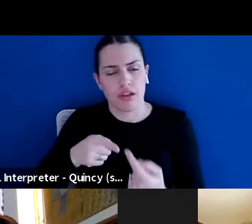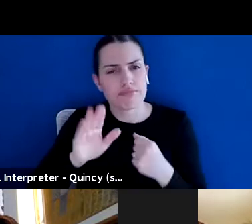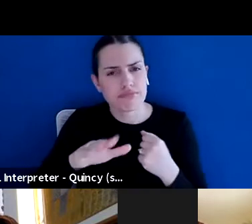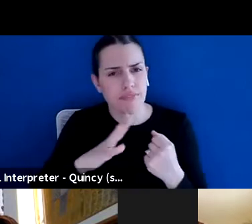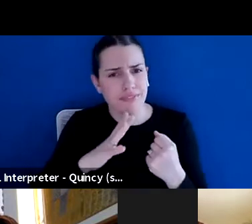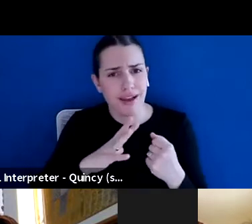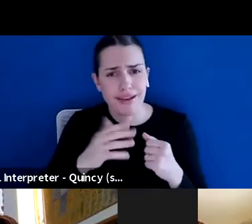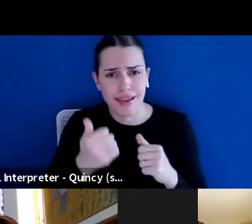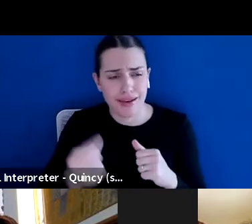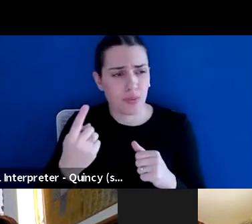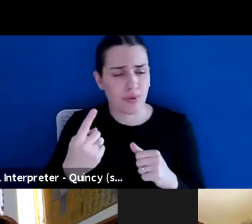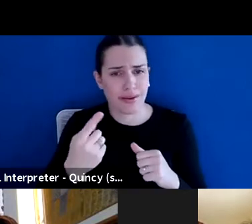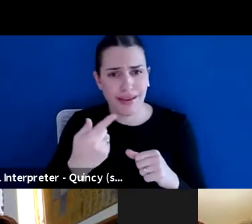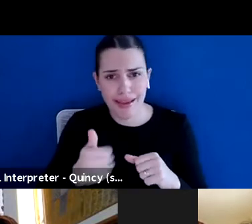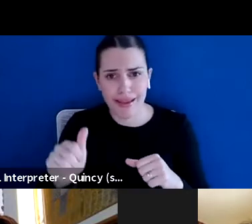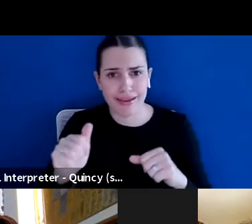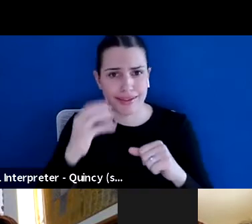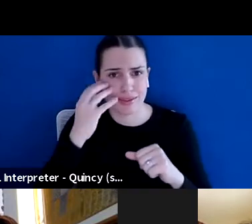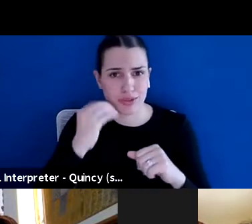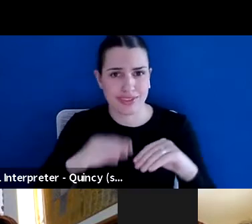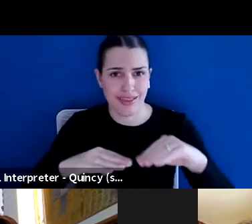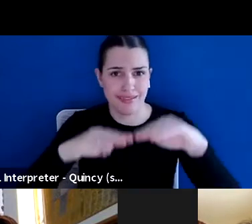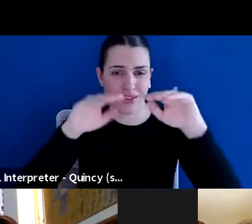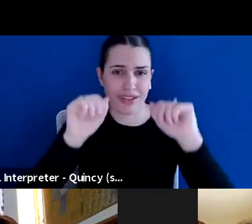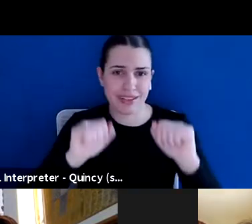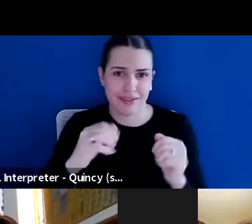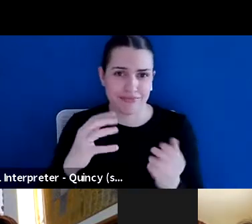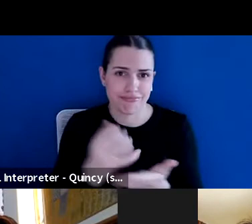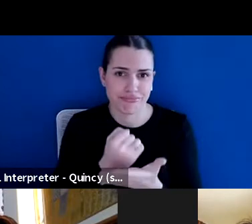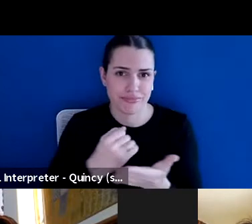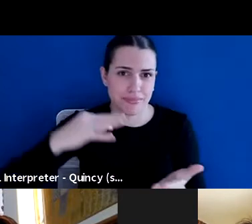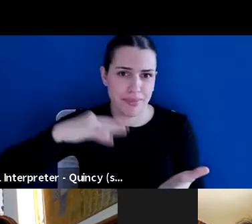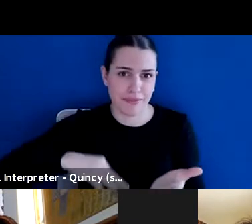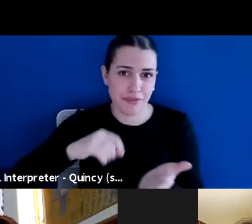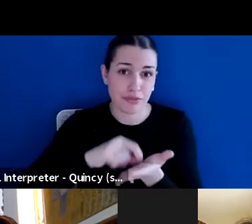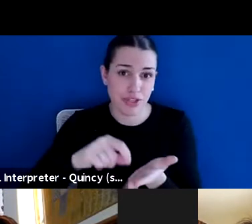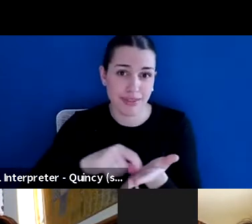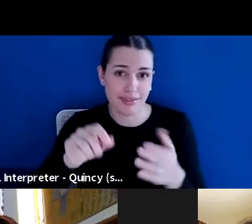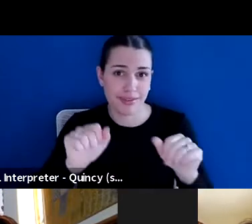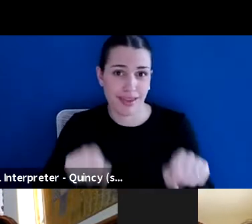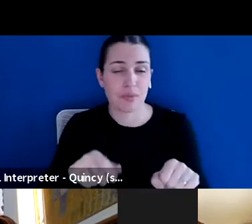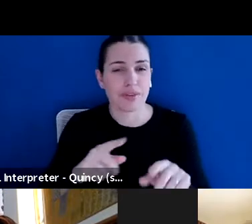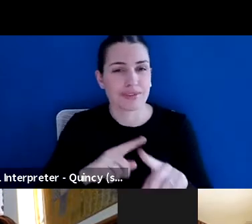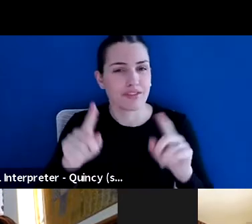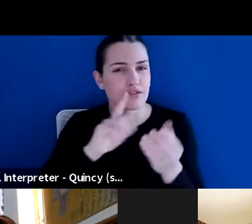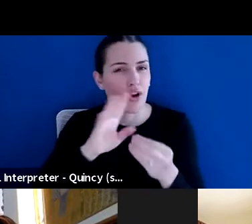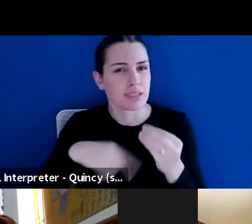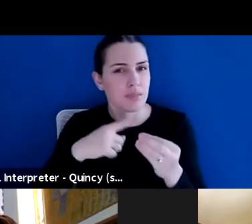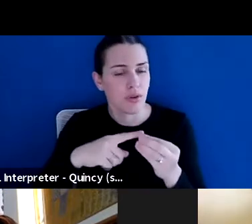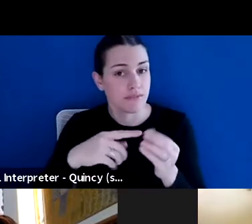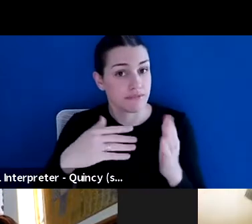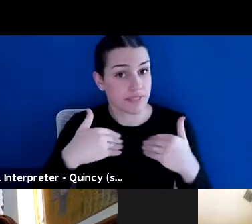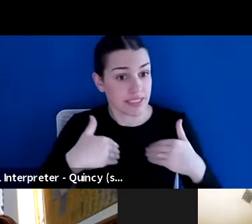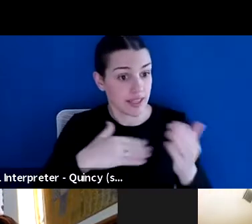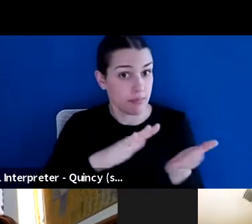absolutely journal and benefit from these experiences. There's different ways that you can do it that we've talked about before of, writing physically on a piece of